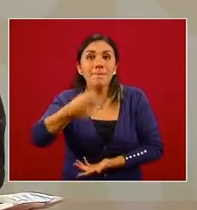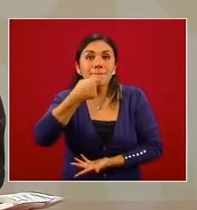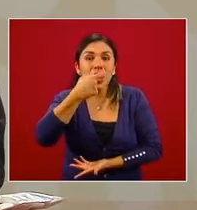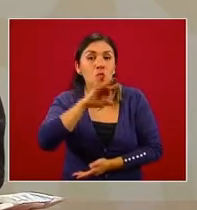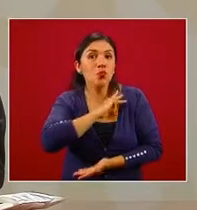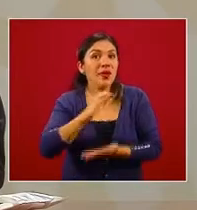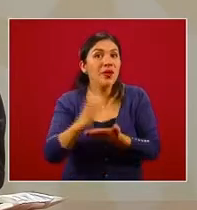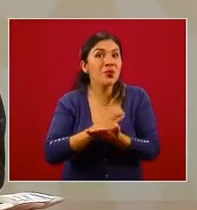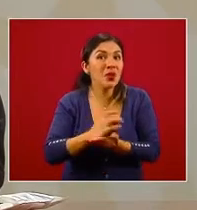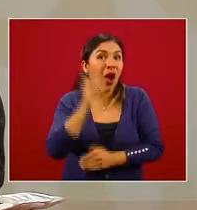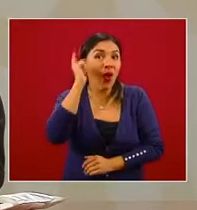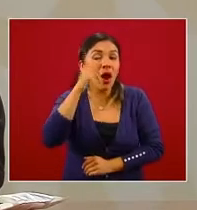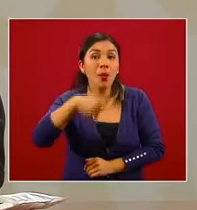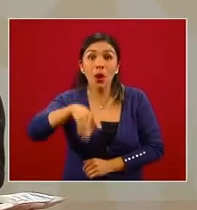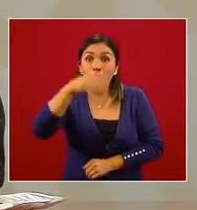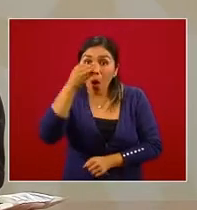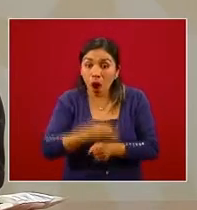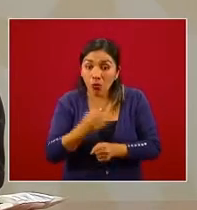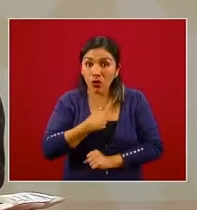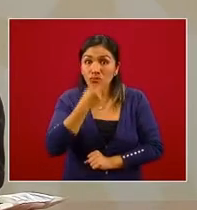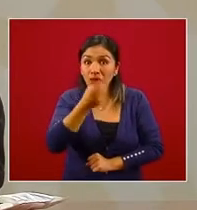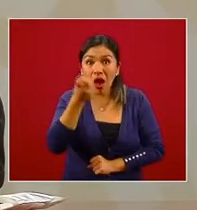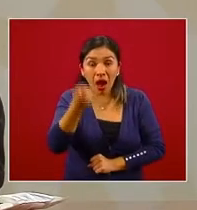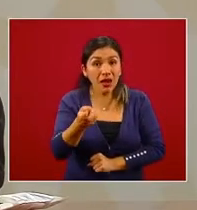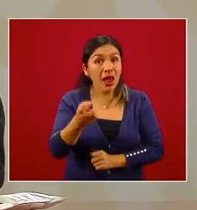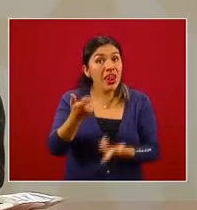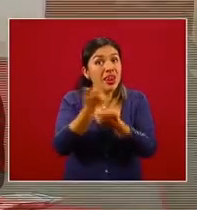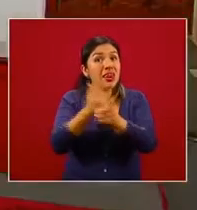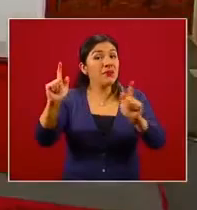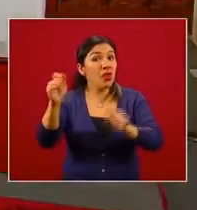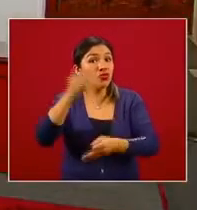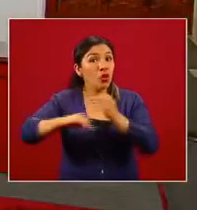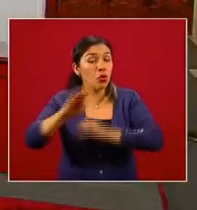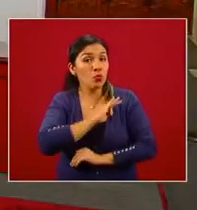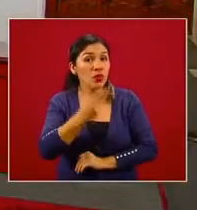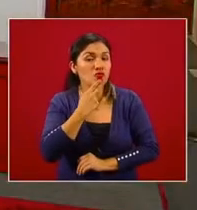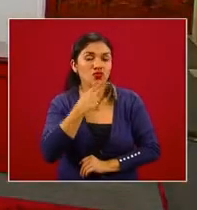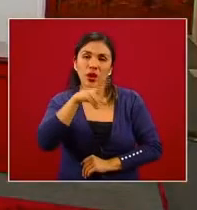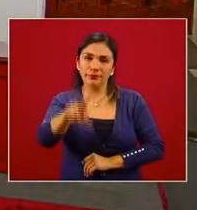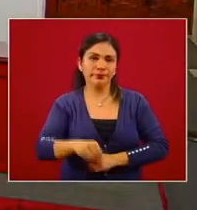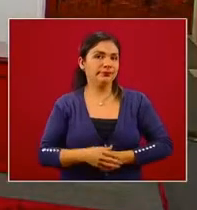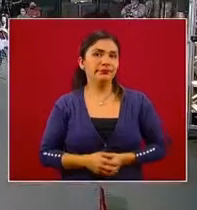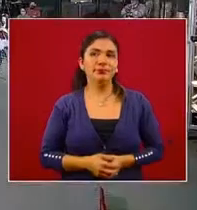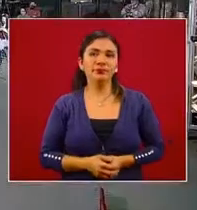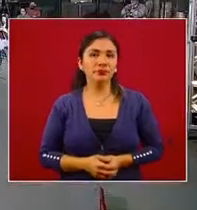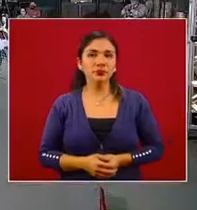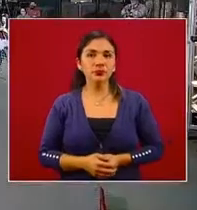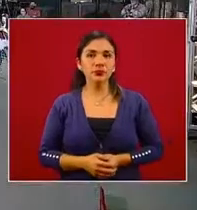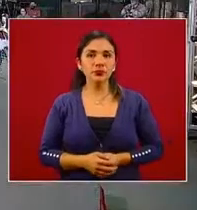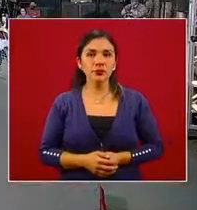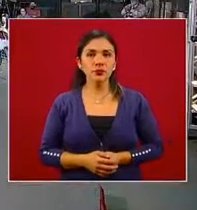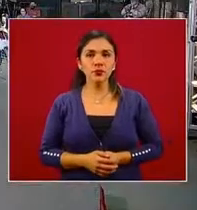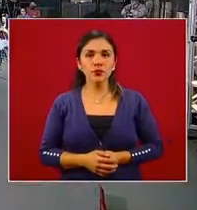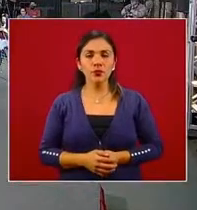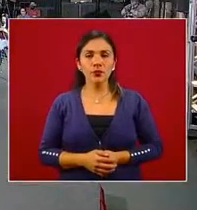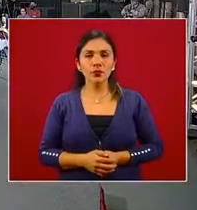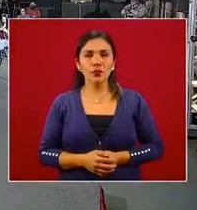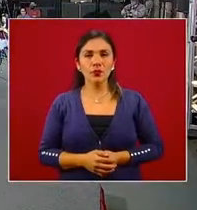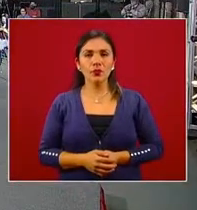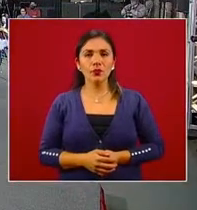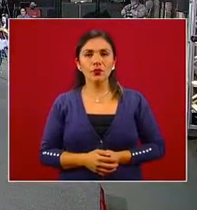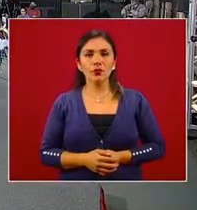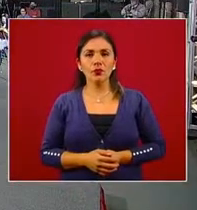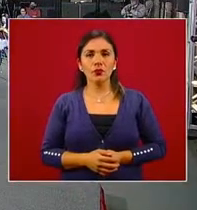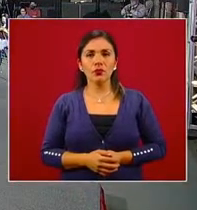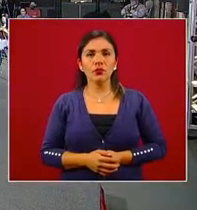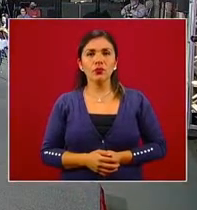secretary, because this is promising, but today it is not for generalized use. It has not been approved.